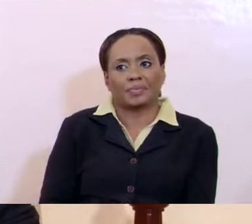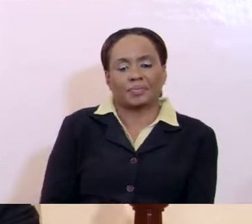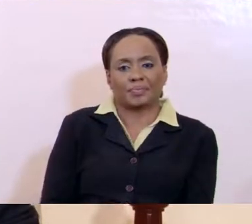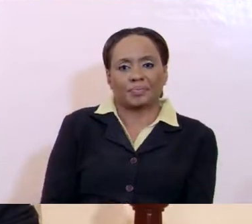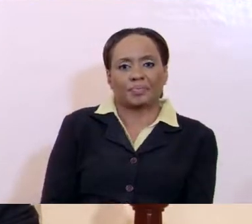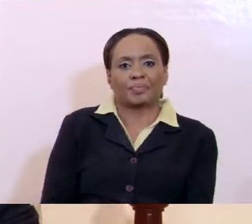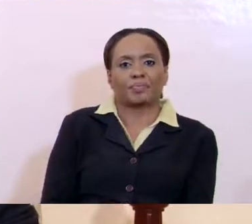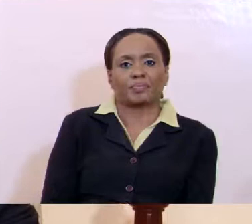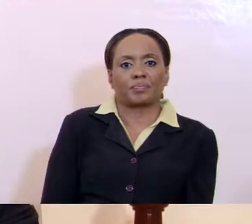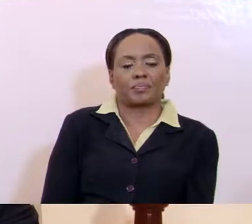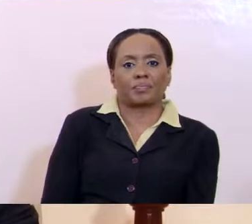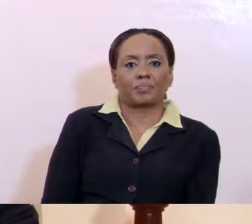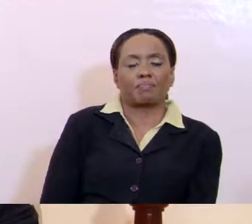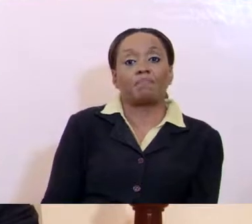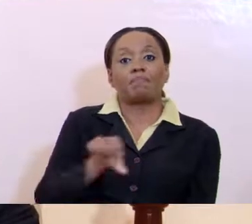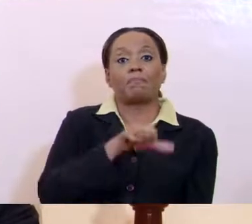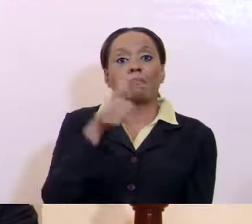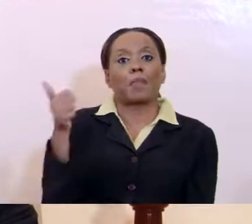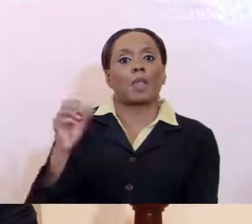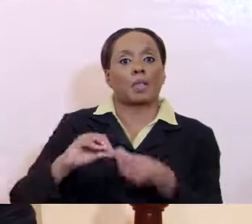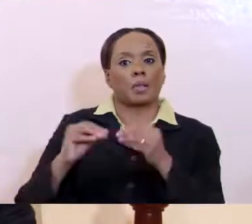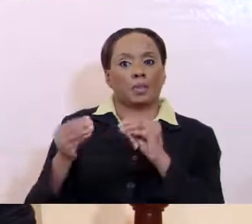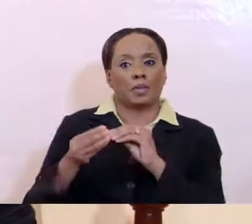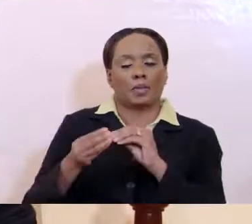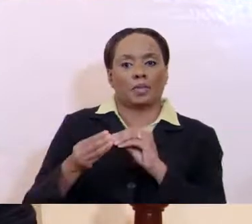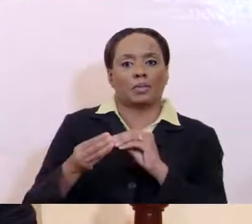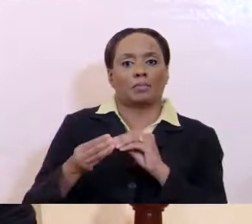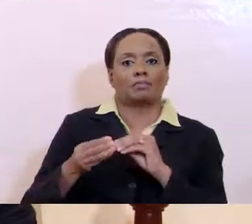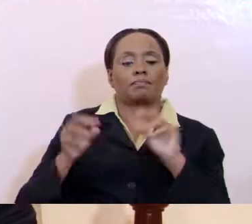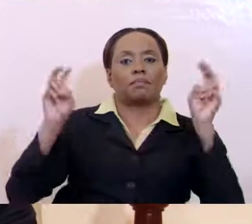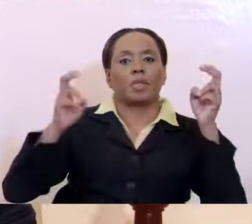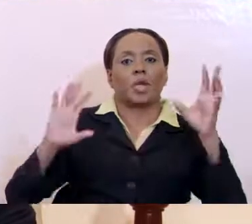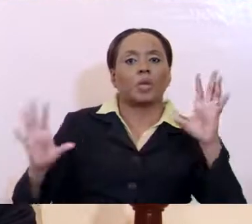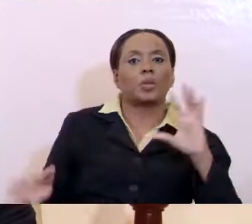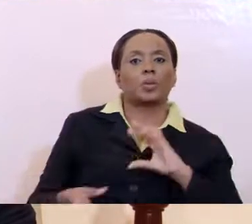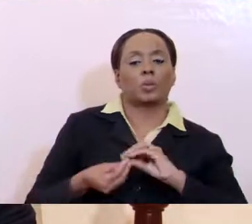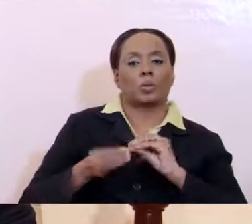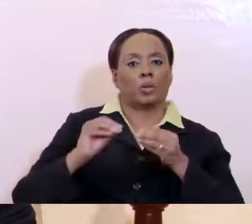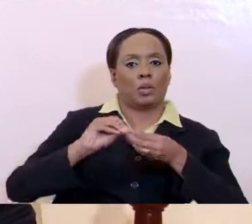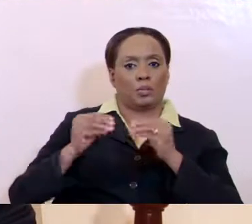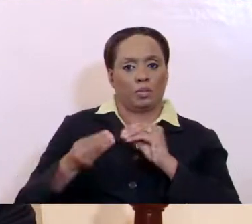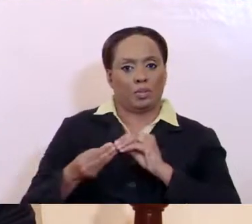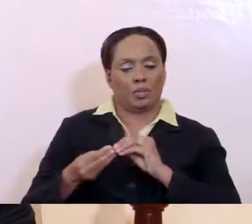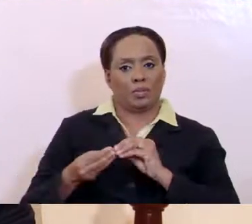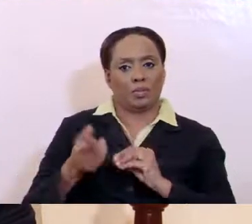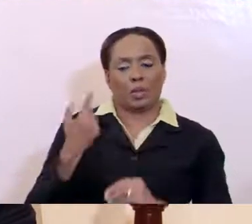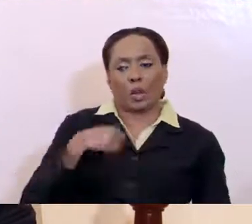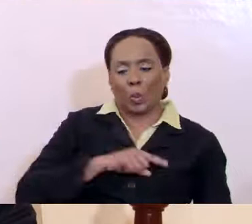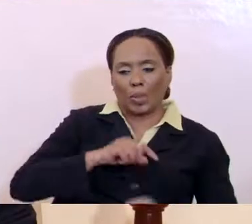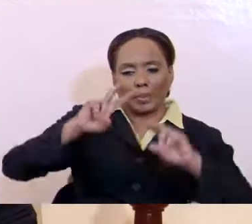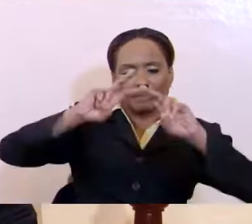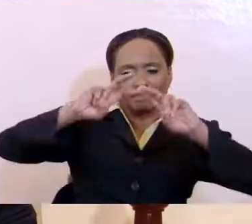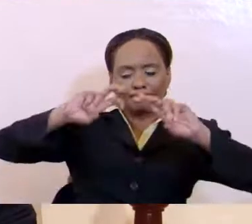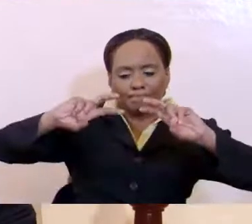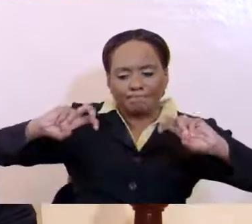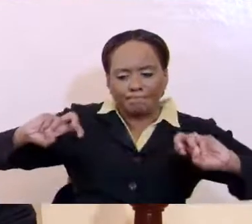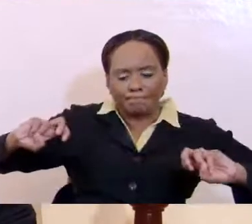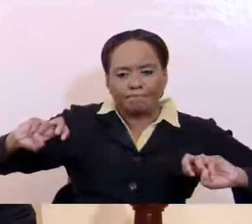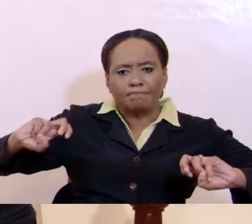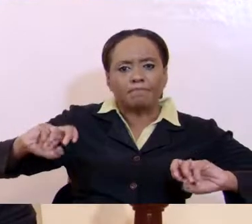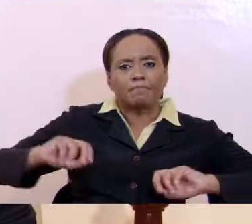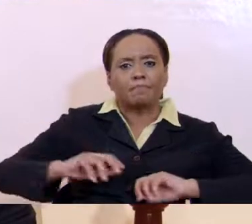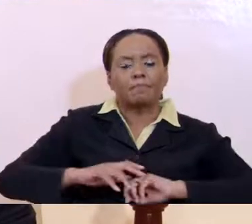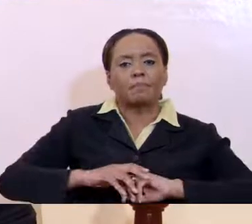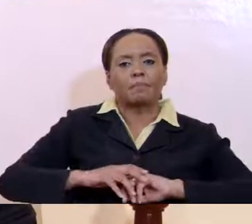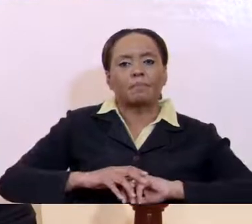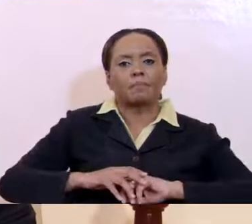The other indices that we pay attention to are the total number of cases. We do look at the what